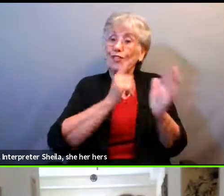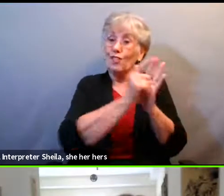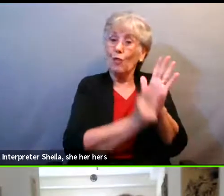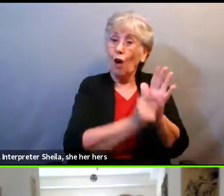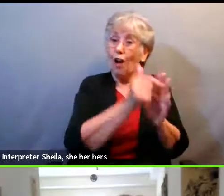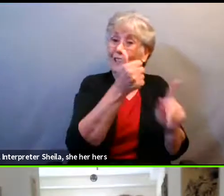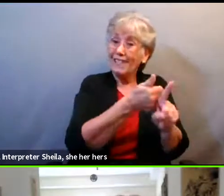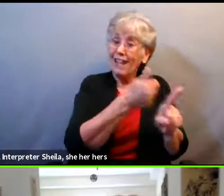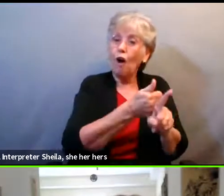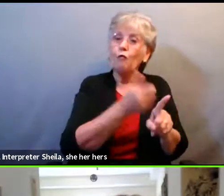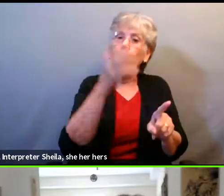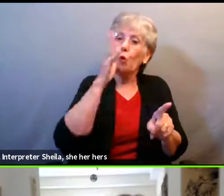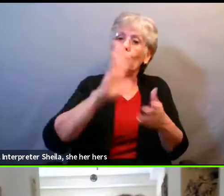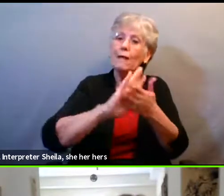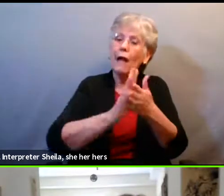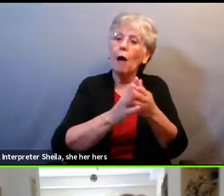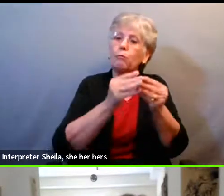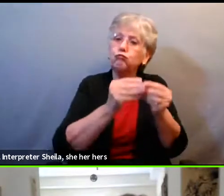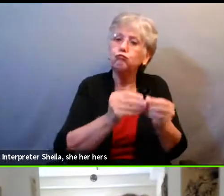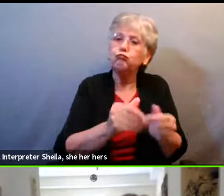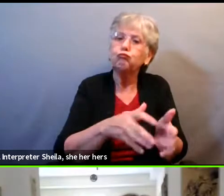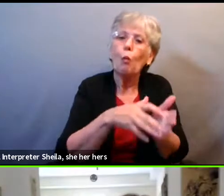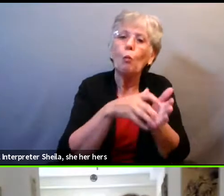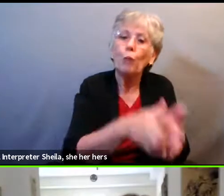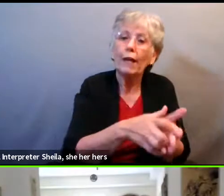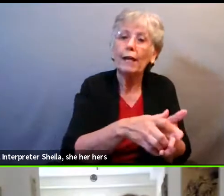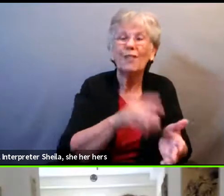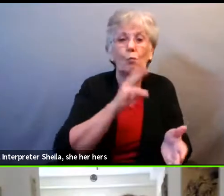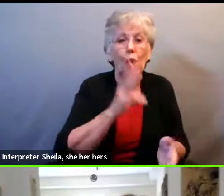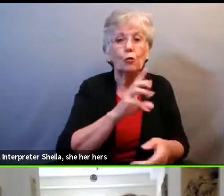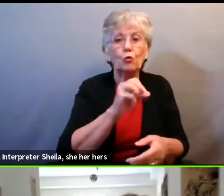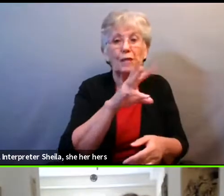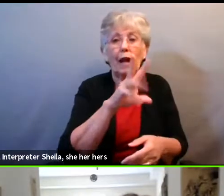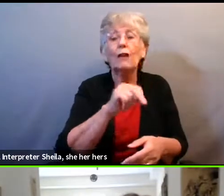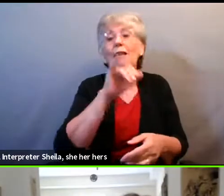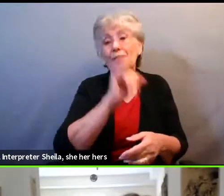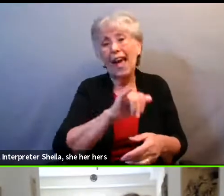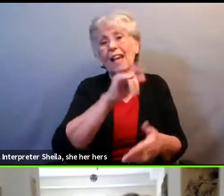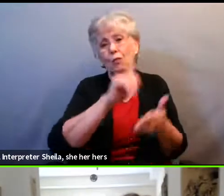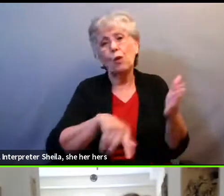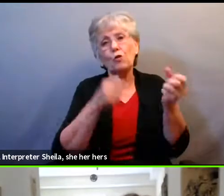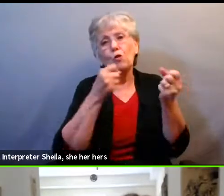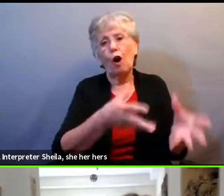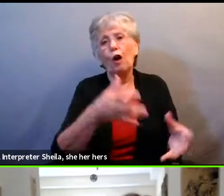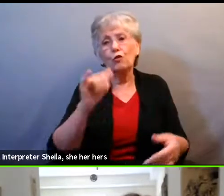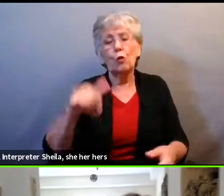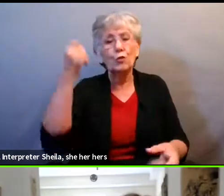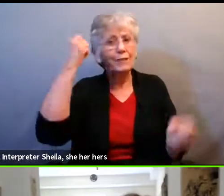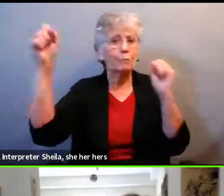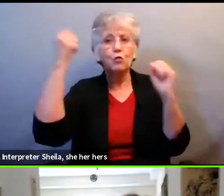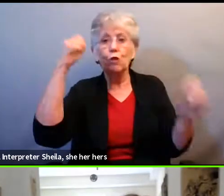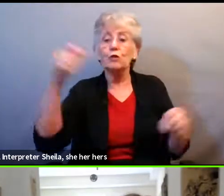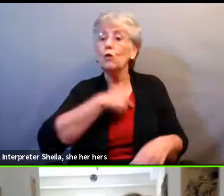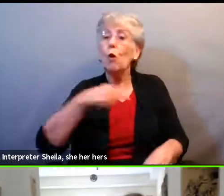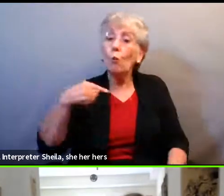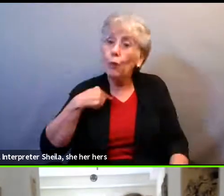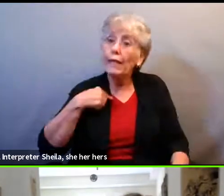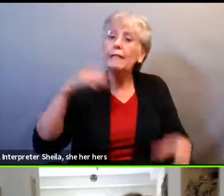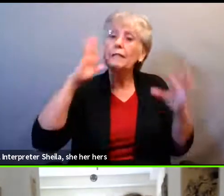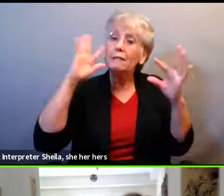down. And that's really what caused the demonstrations, because we just decided